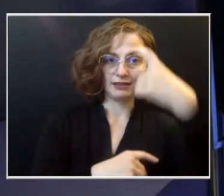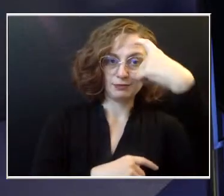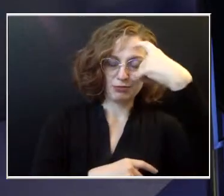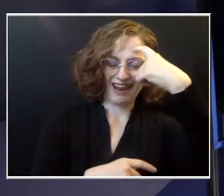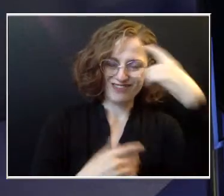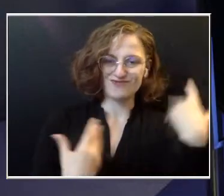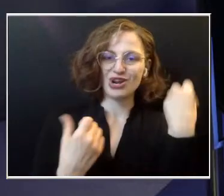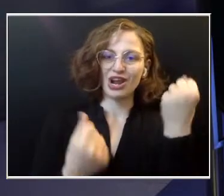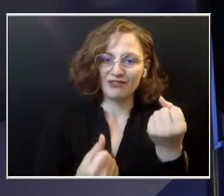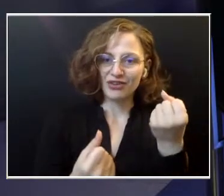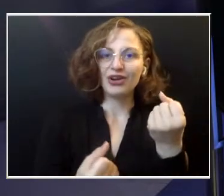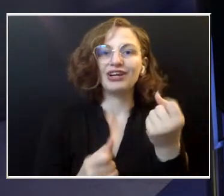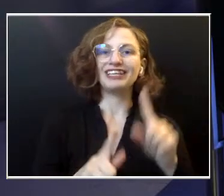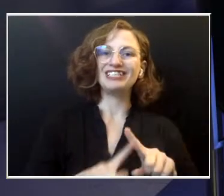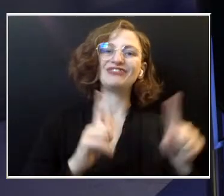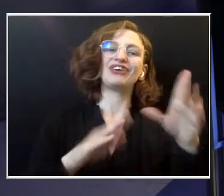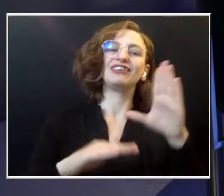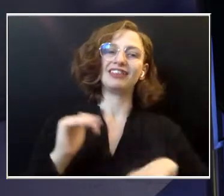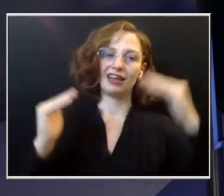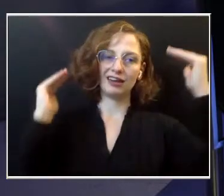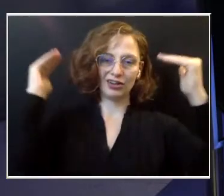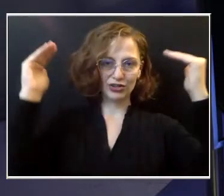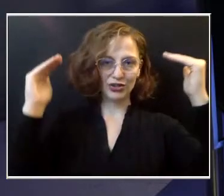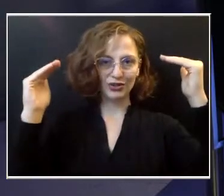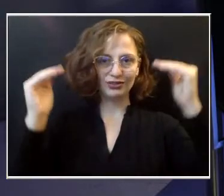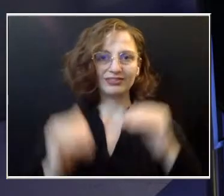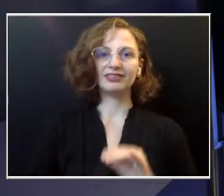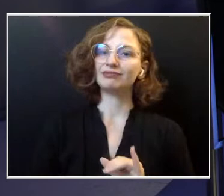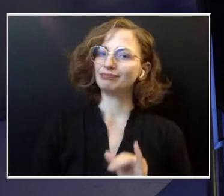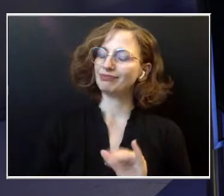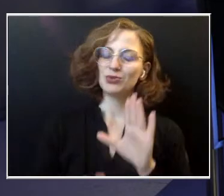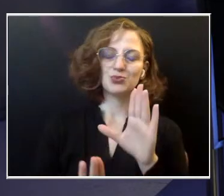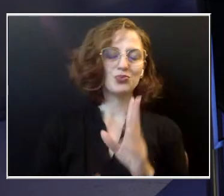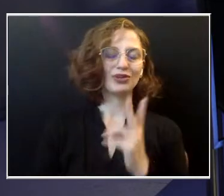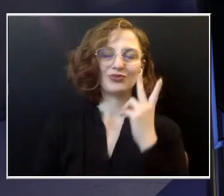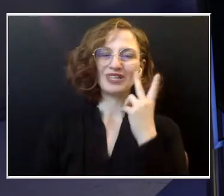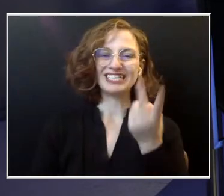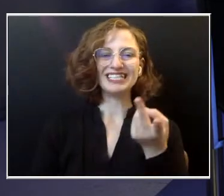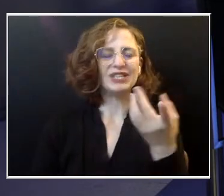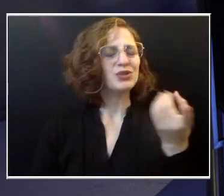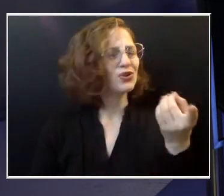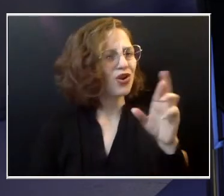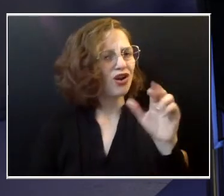these videos. So it's so nice to see. Dr. Abraham, just talk a little bit more about this condition,